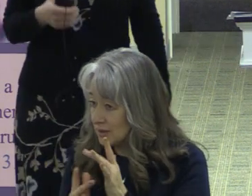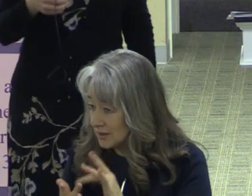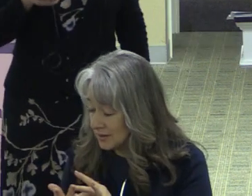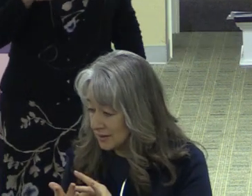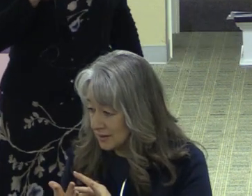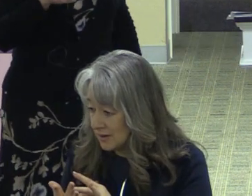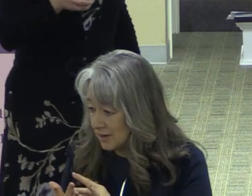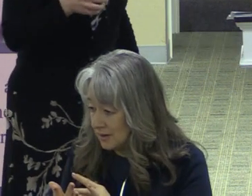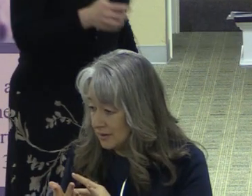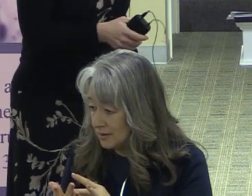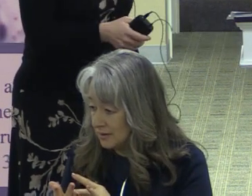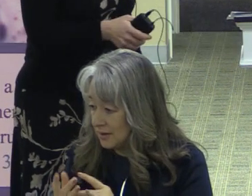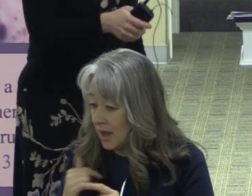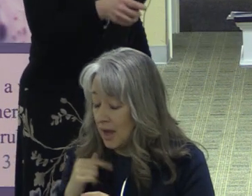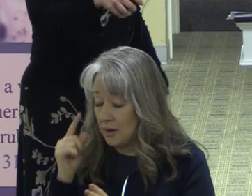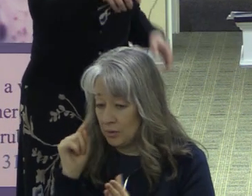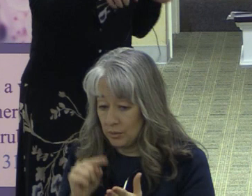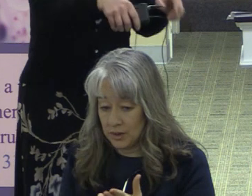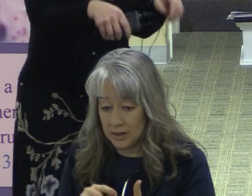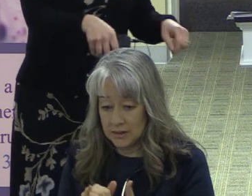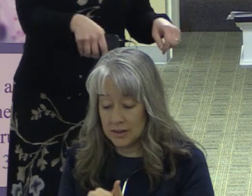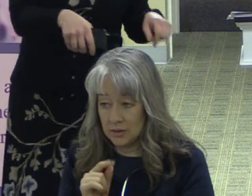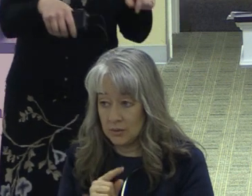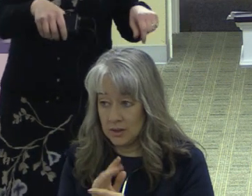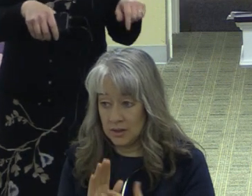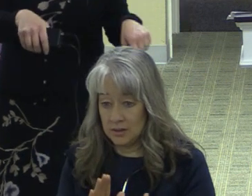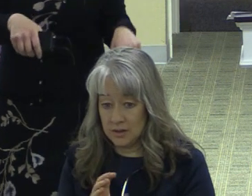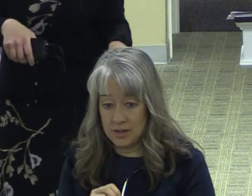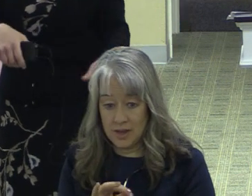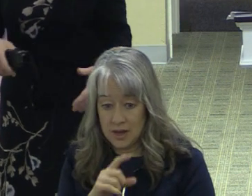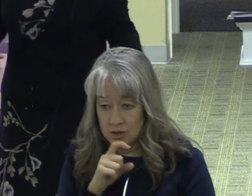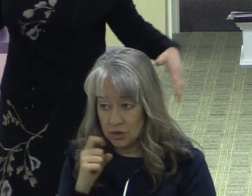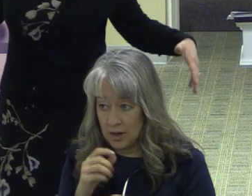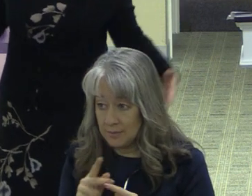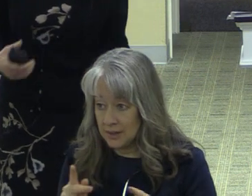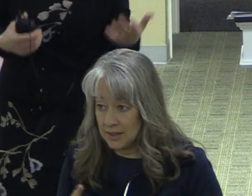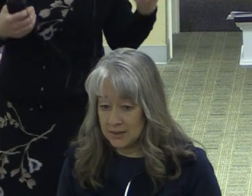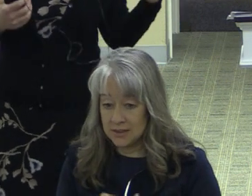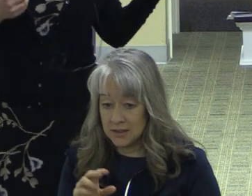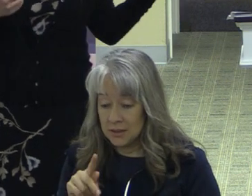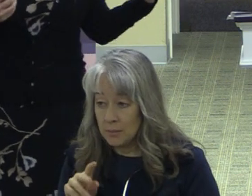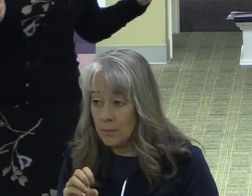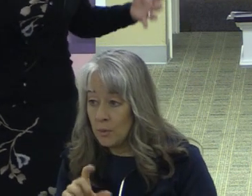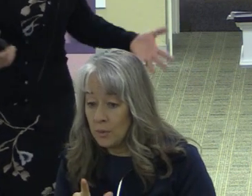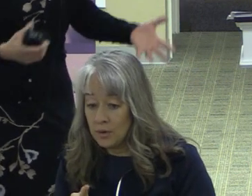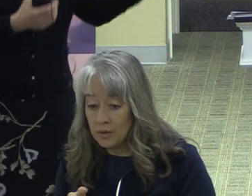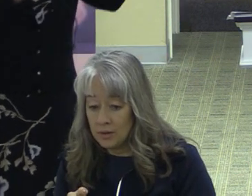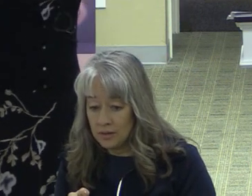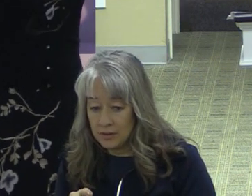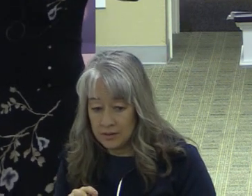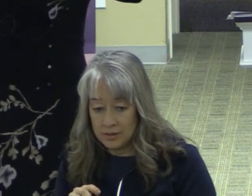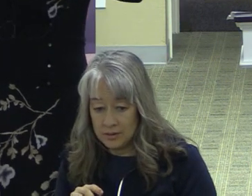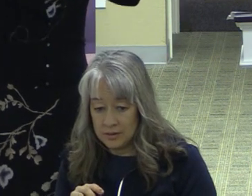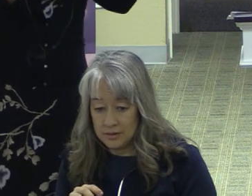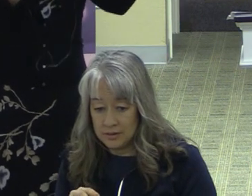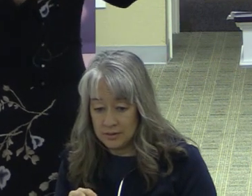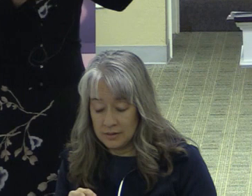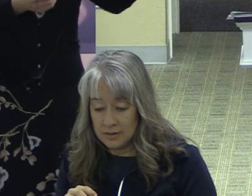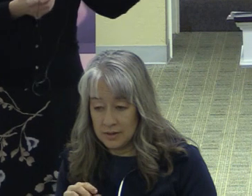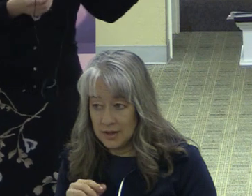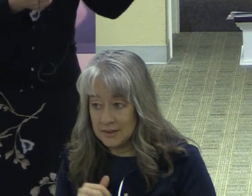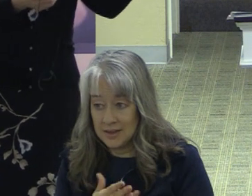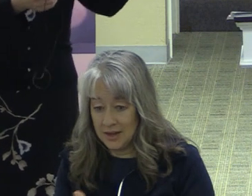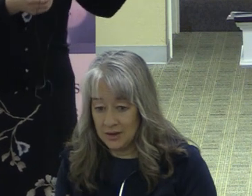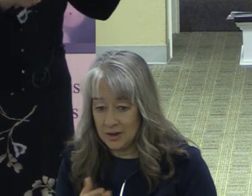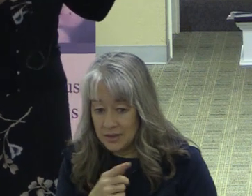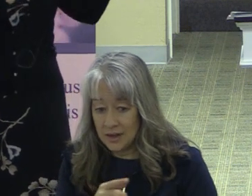Jesus, I recognize that right there in that dry place, this pool was like, it's